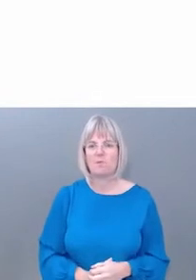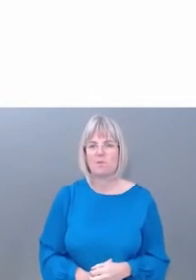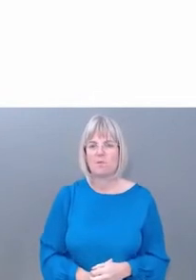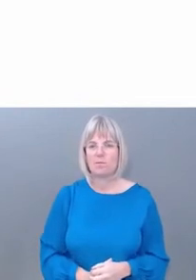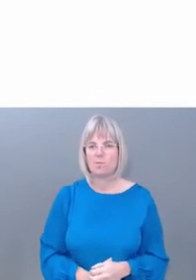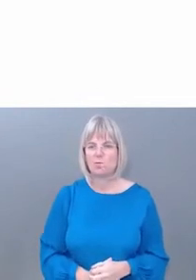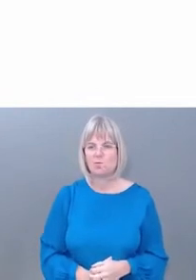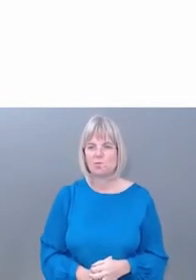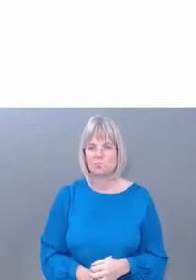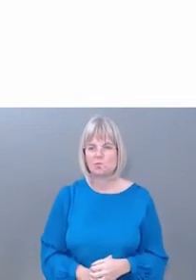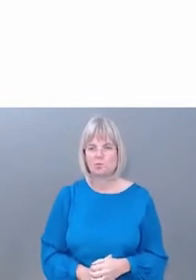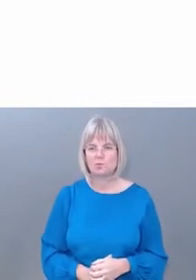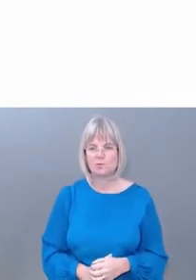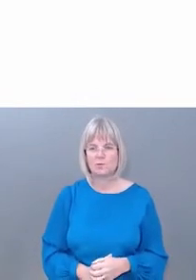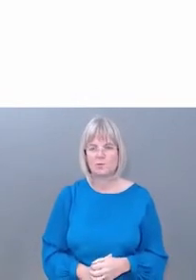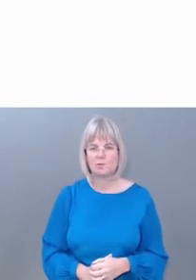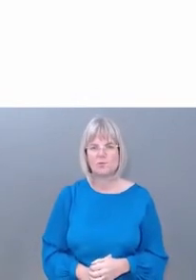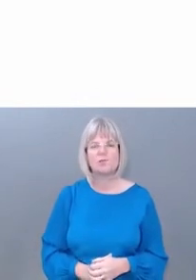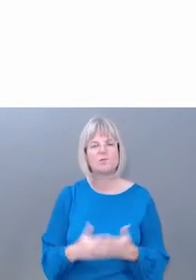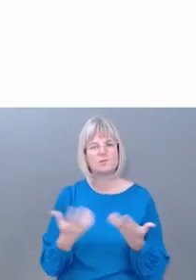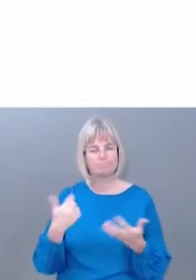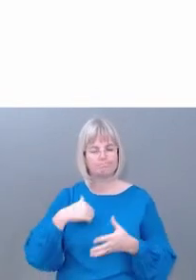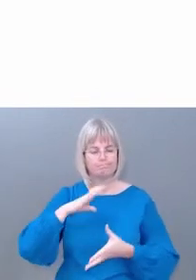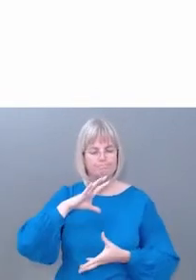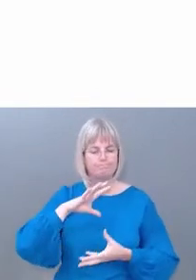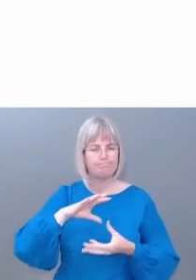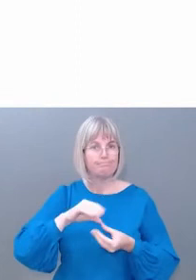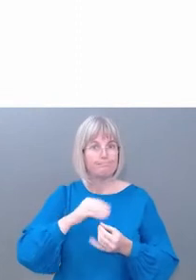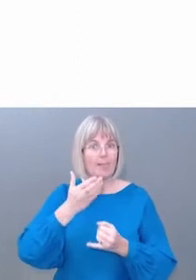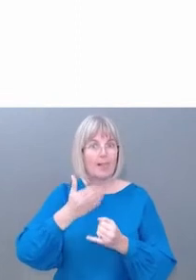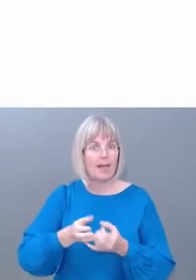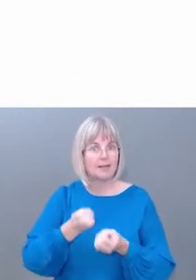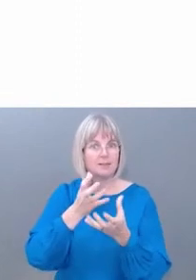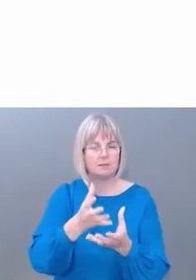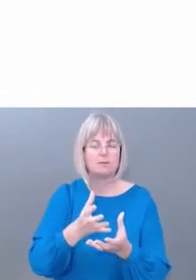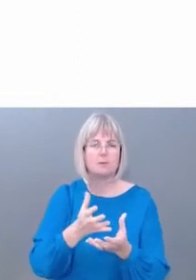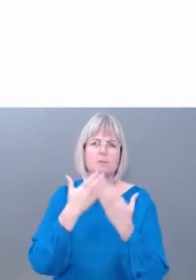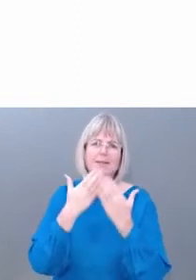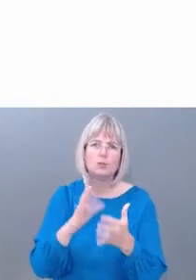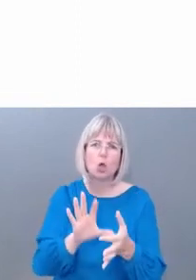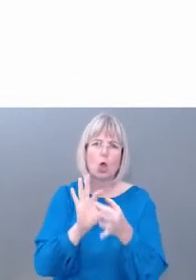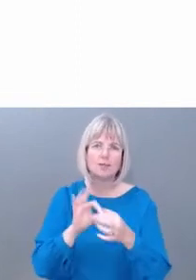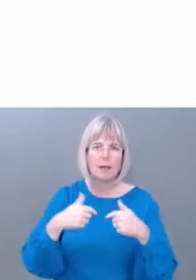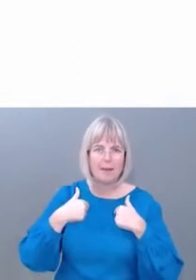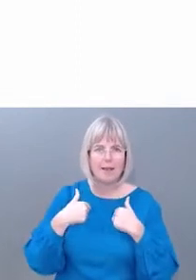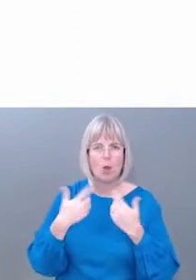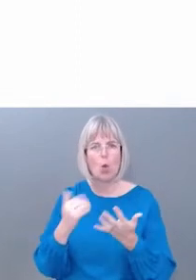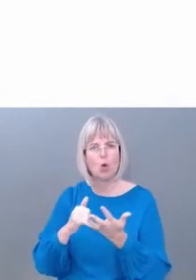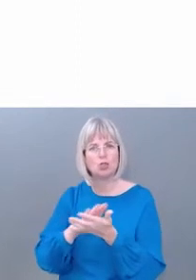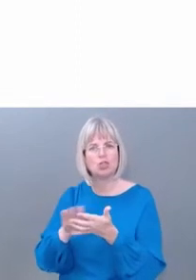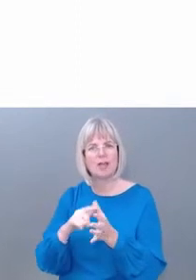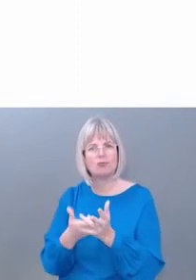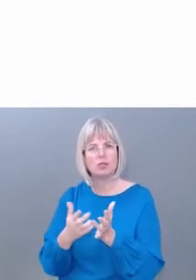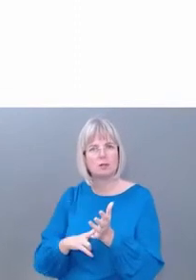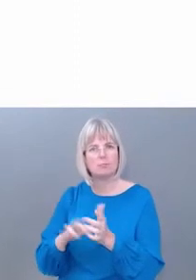So I just thought I'd end, and please do get in contact with me or Sharon Prince at LYPFT if you'd like more detail about the project.